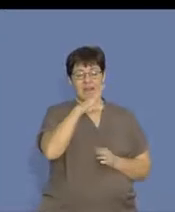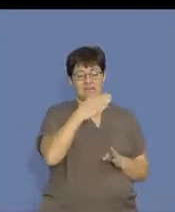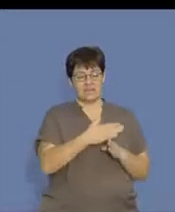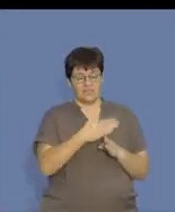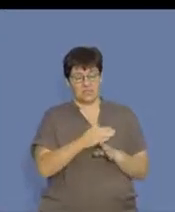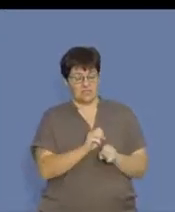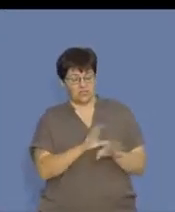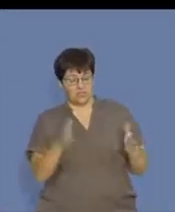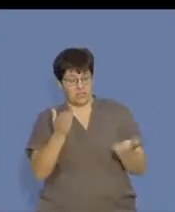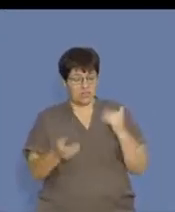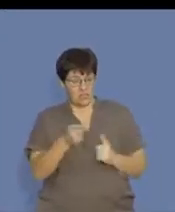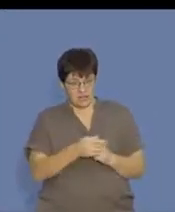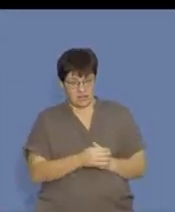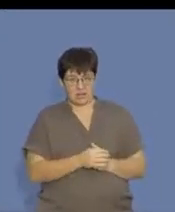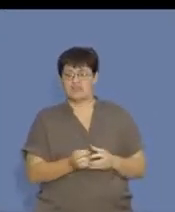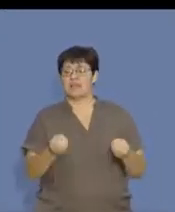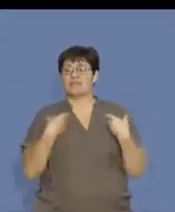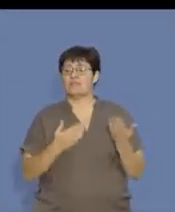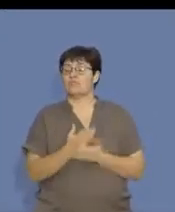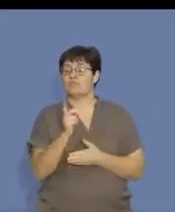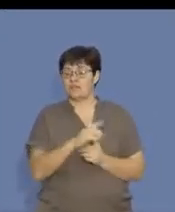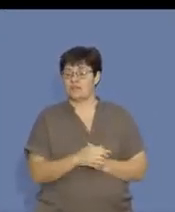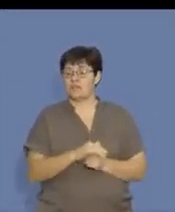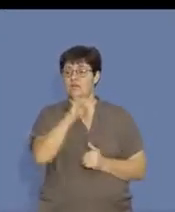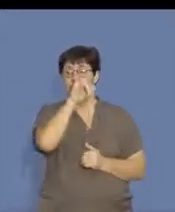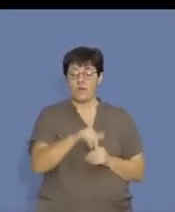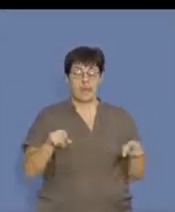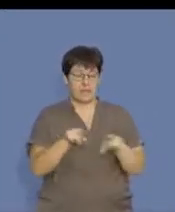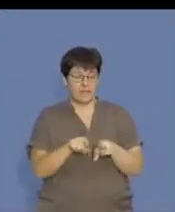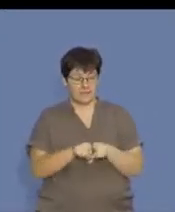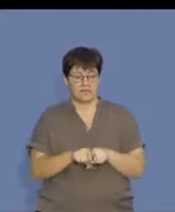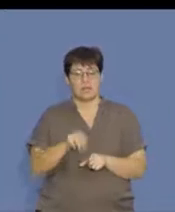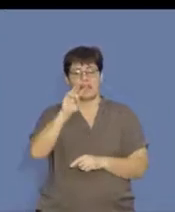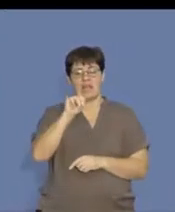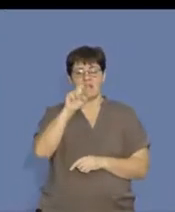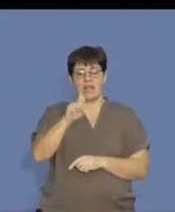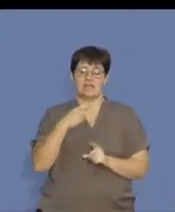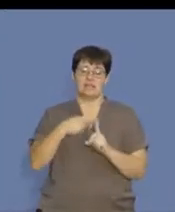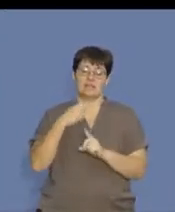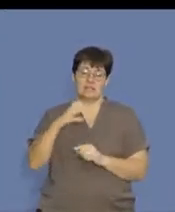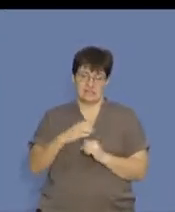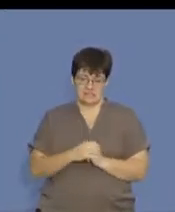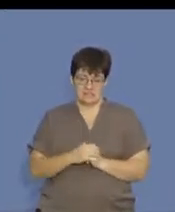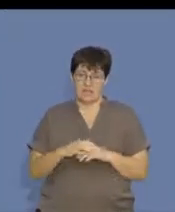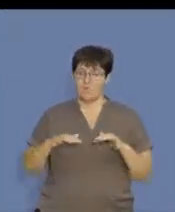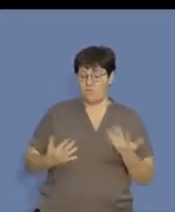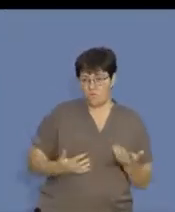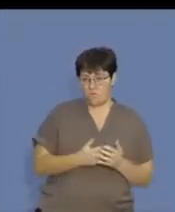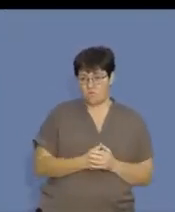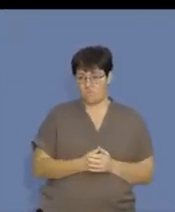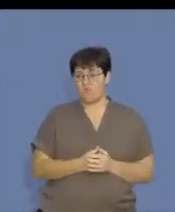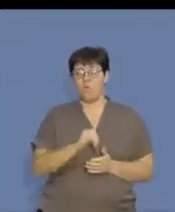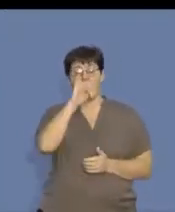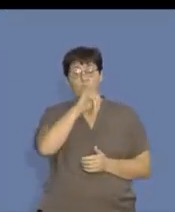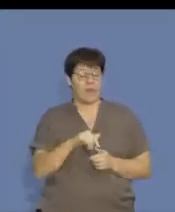the general equation is given by y is equals to mx plus c or